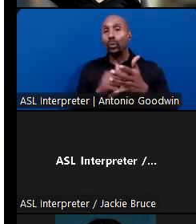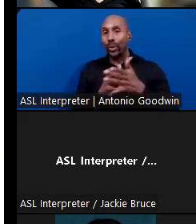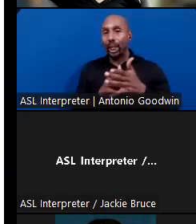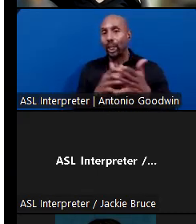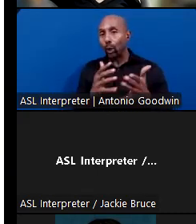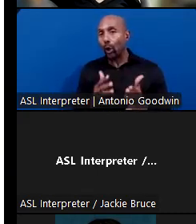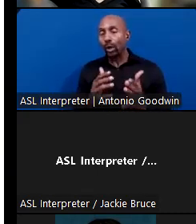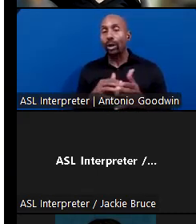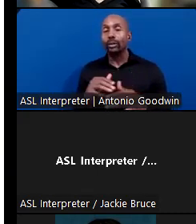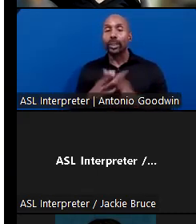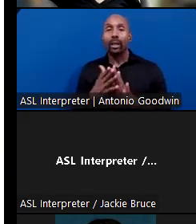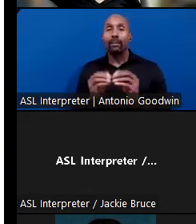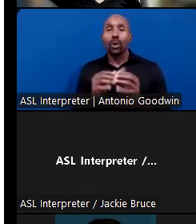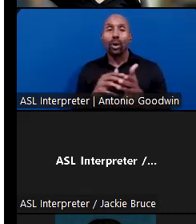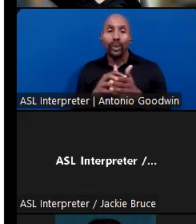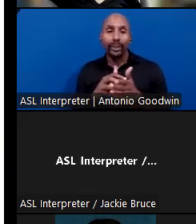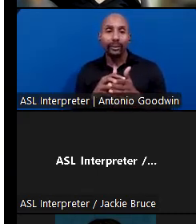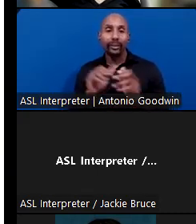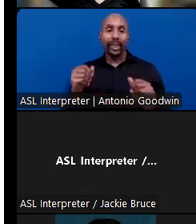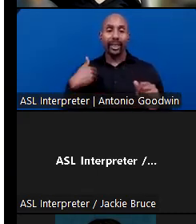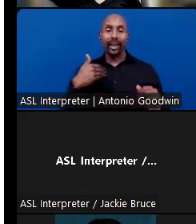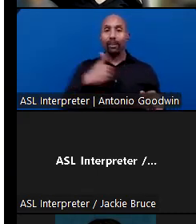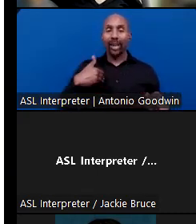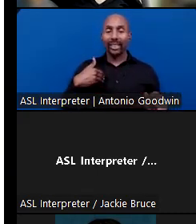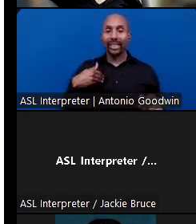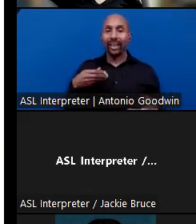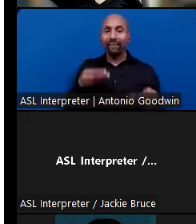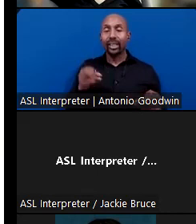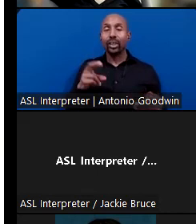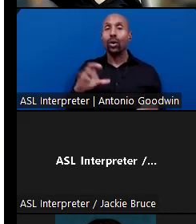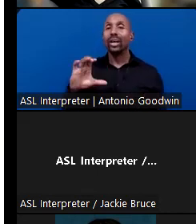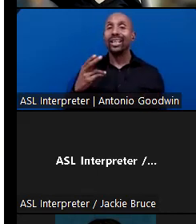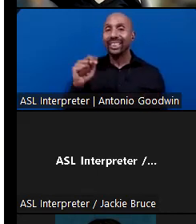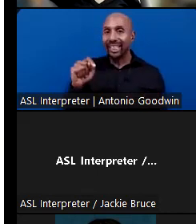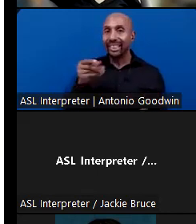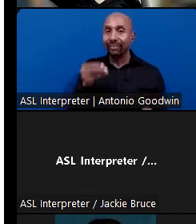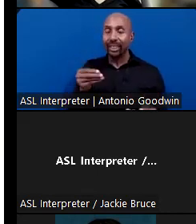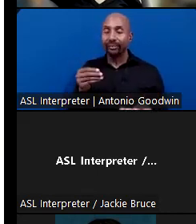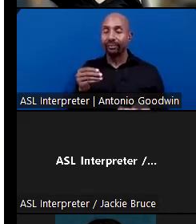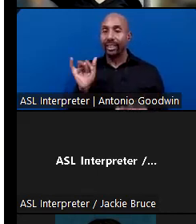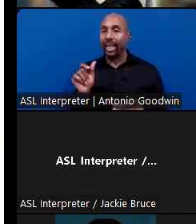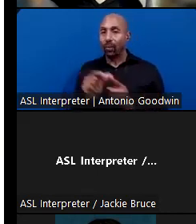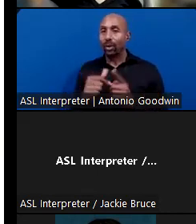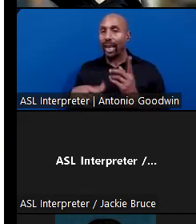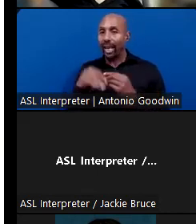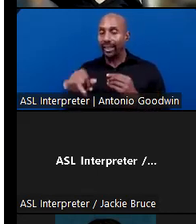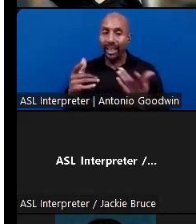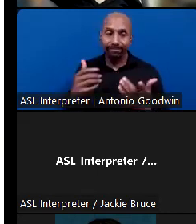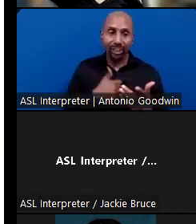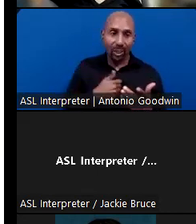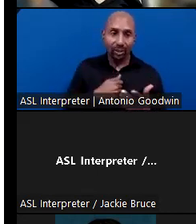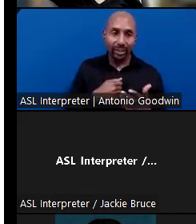Sorry, I did not write that in there. So people are breastfeeding or chest feeding. And then again, it's